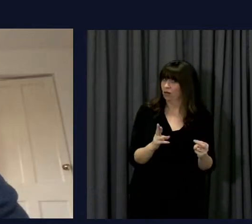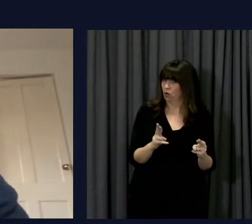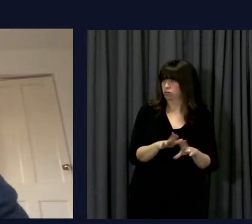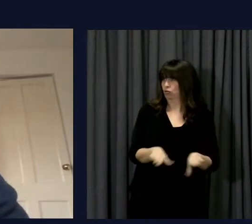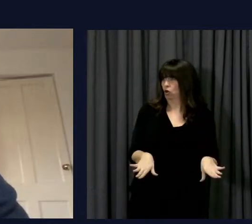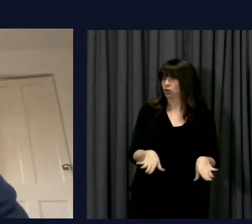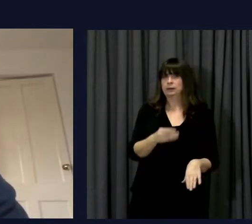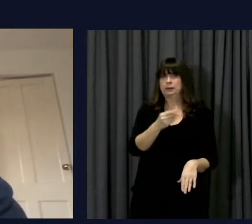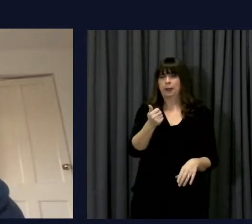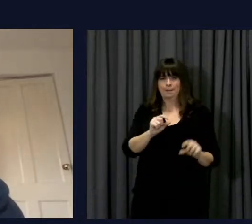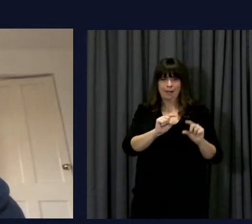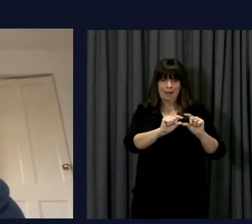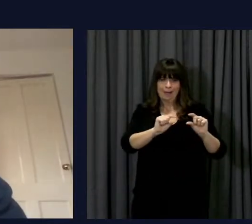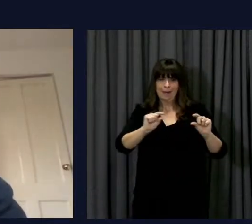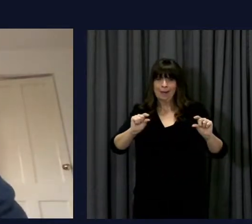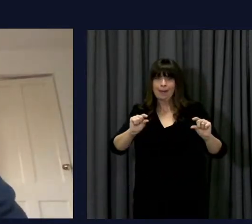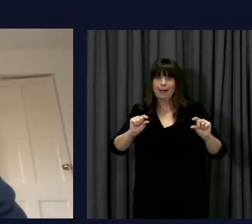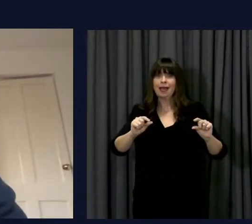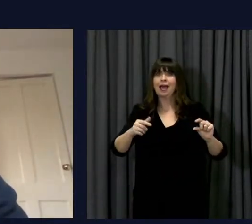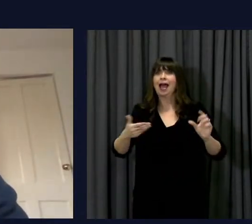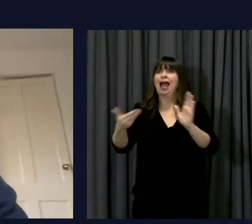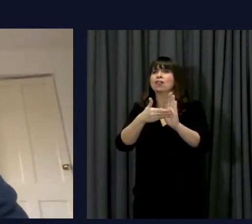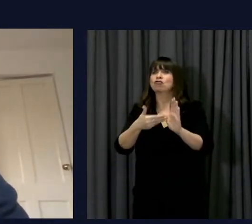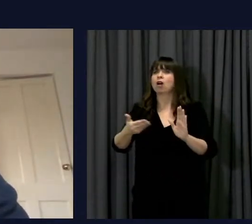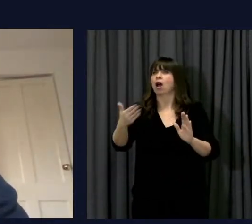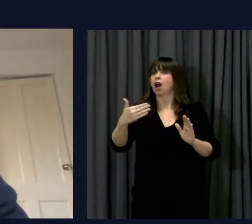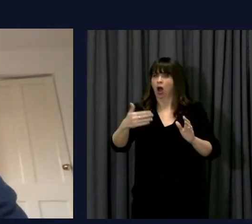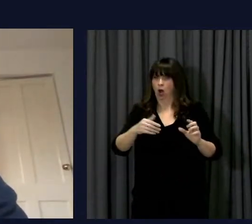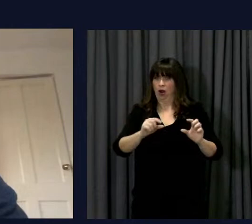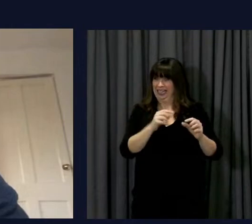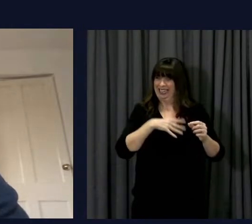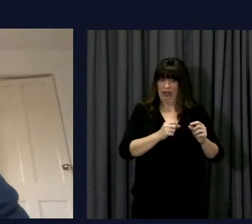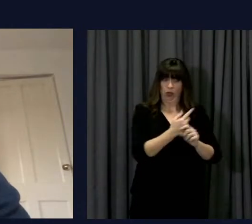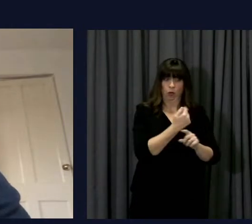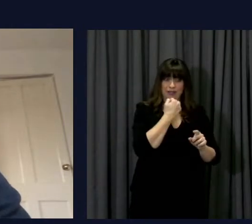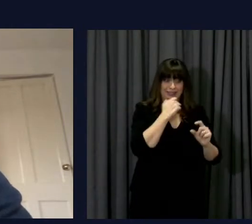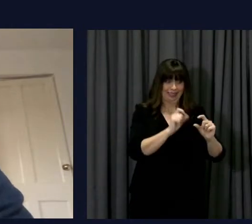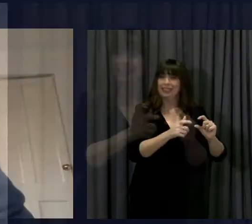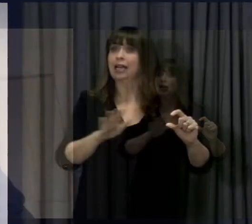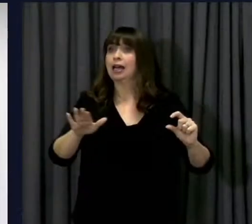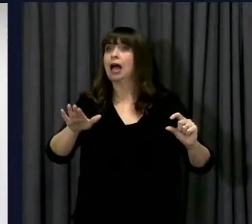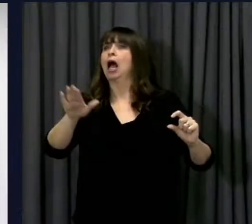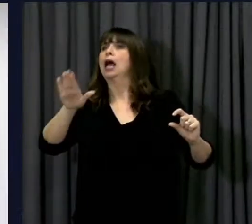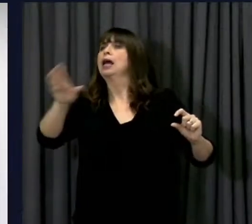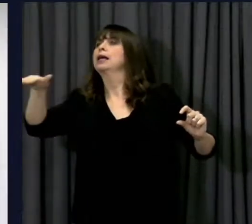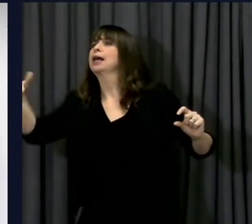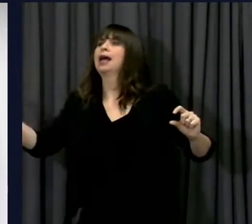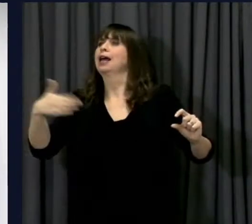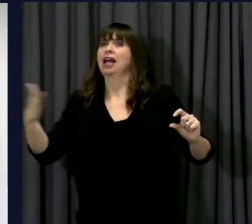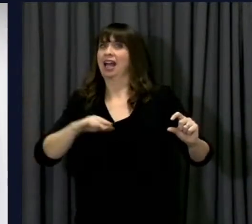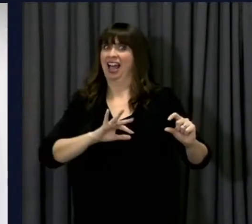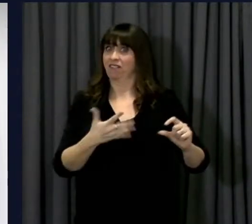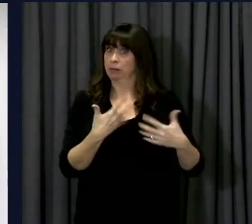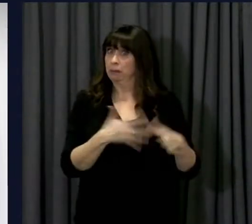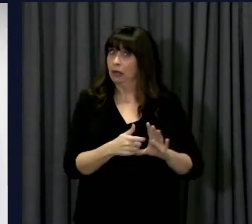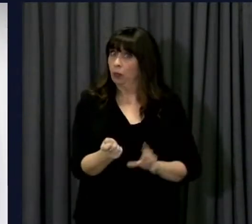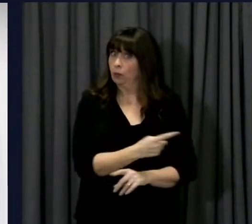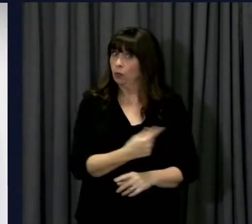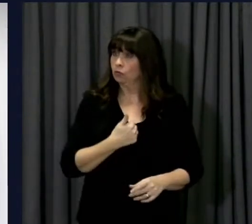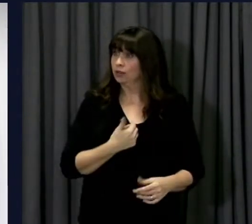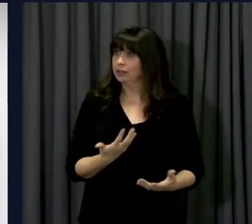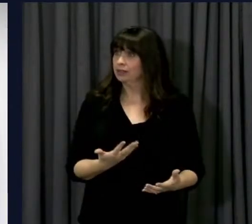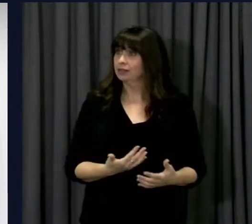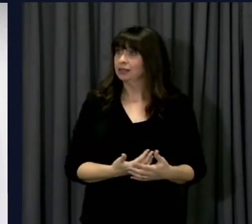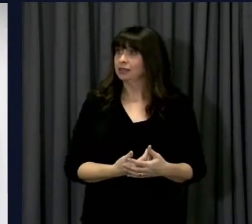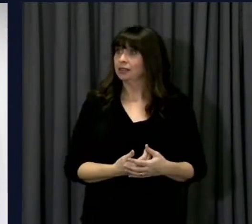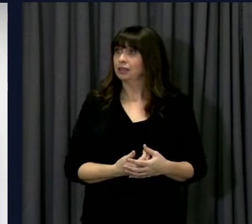because they're under strict orders not to skip ahead in priority groups? I think there's a couple of assumptions there in your question,